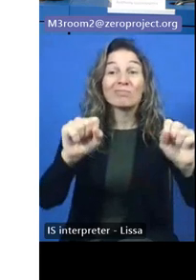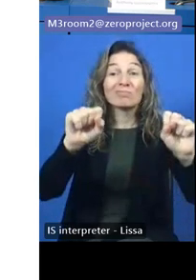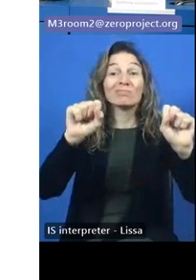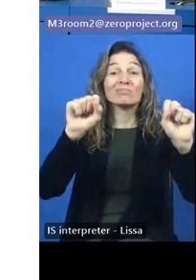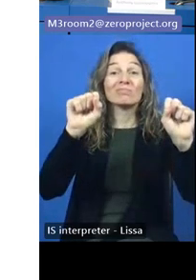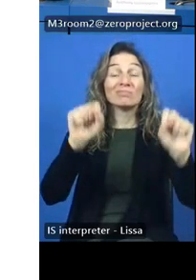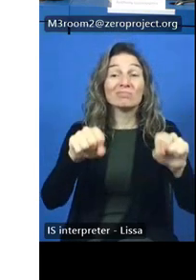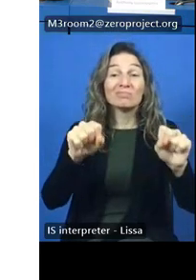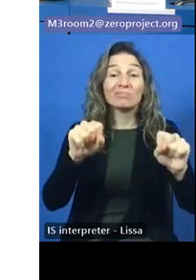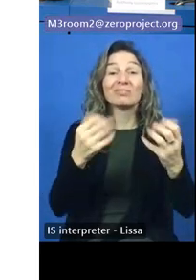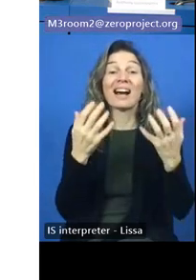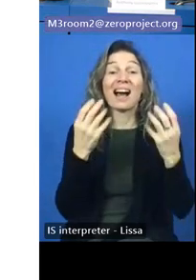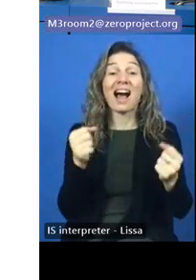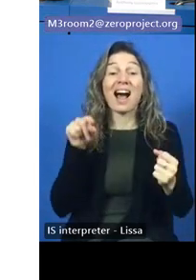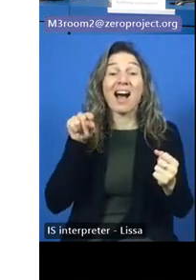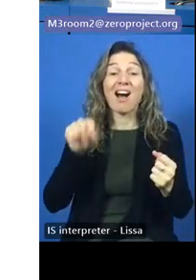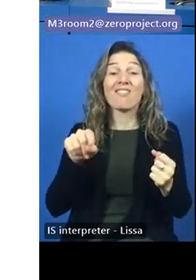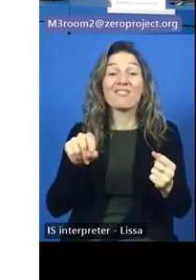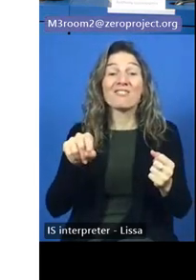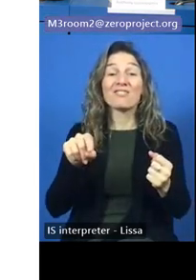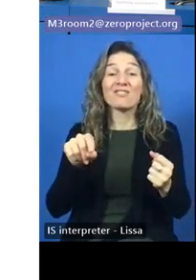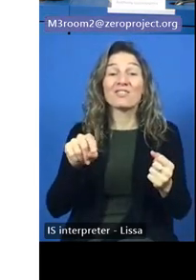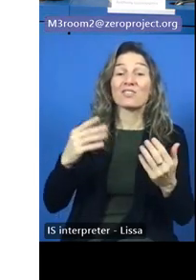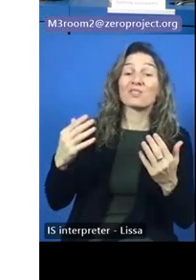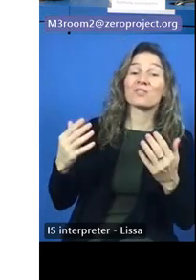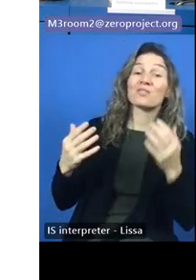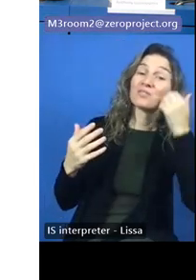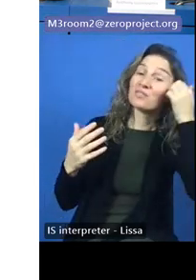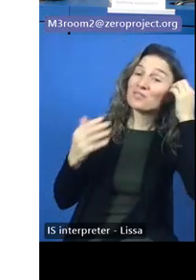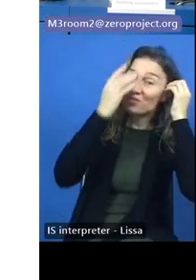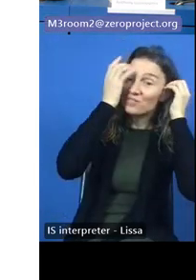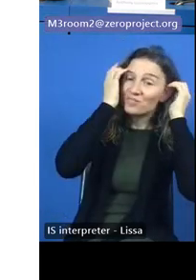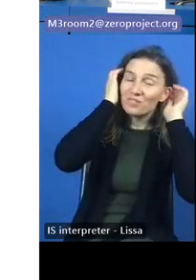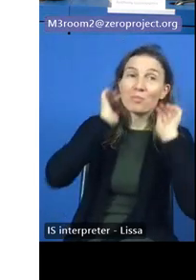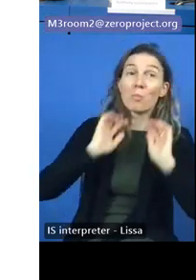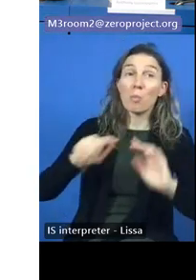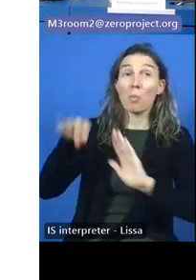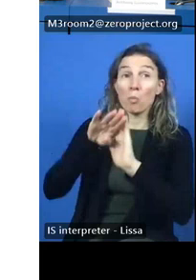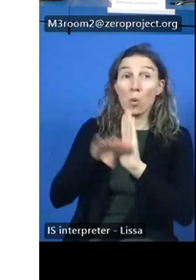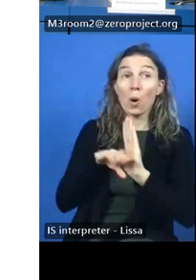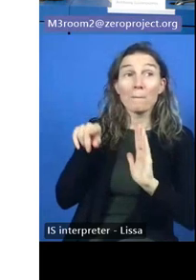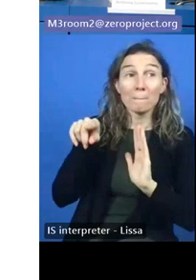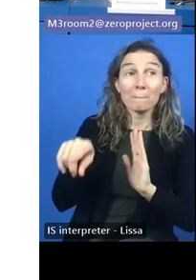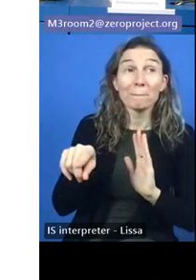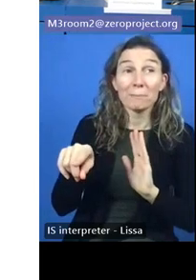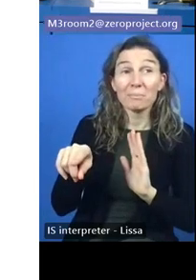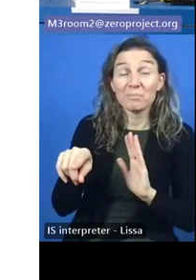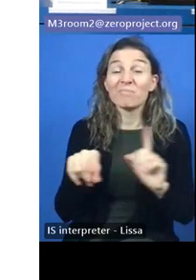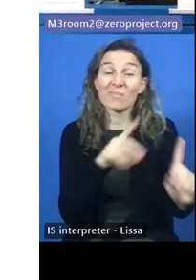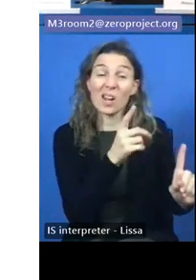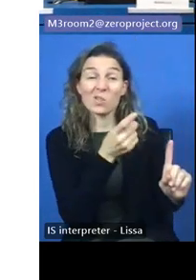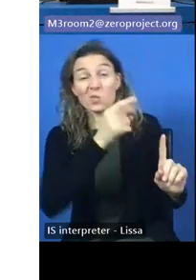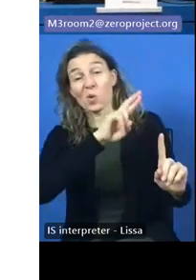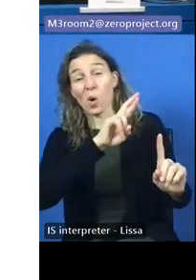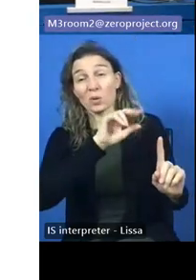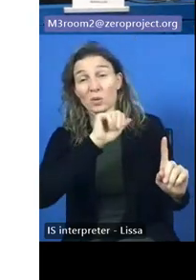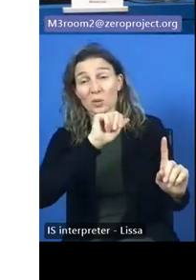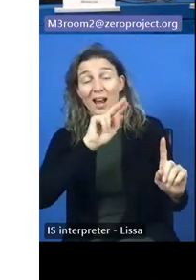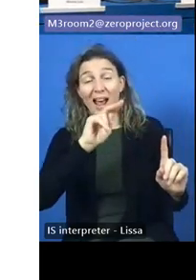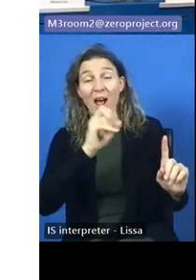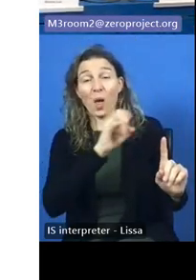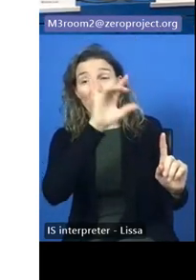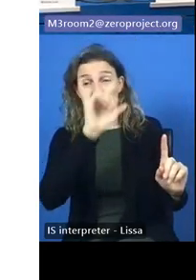Fellows Program. Like Dr. Anthony always said, it will be messy, but it will always work out in the